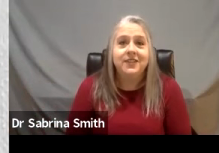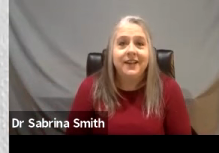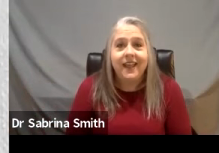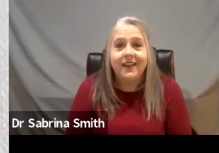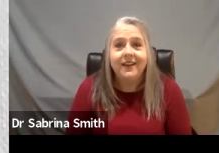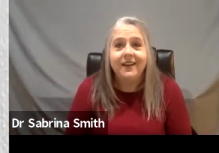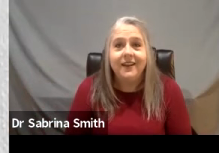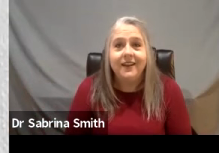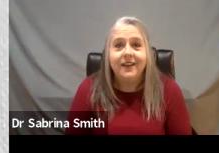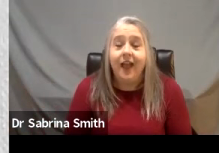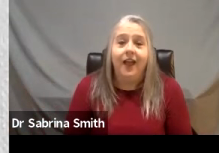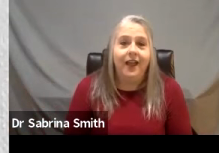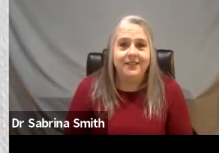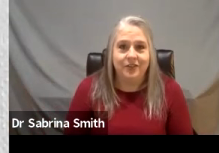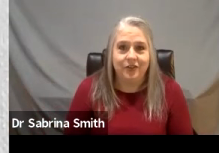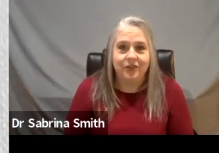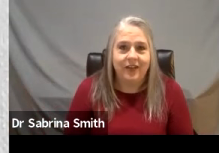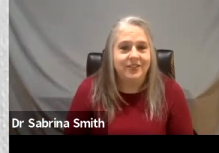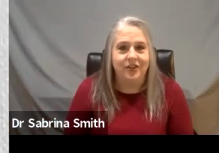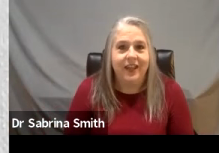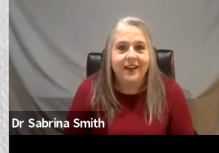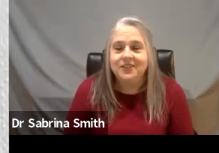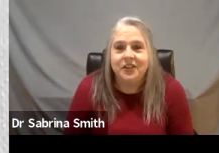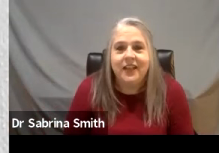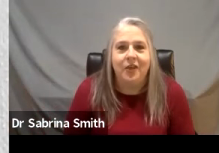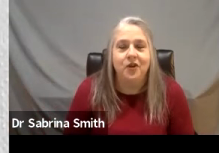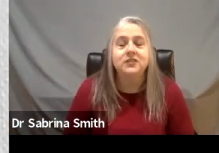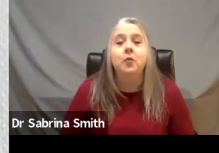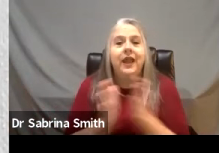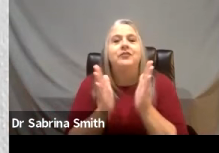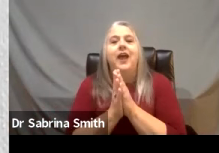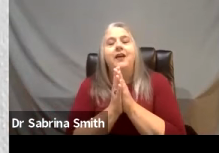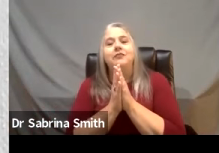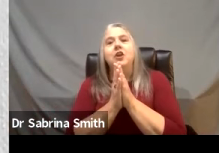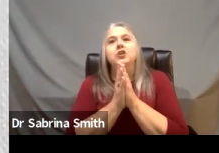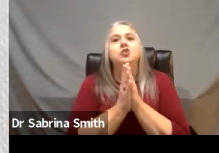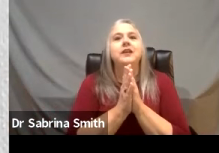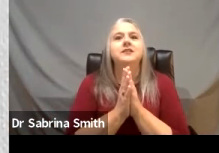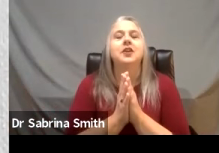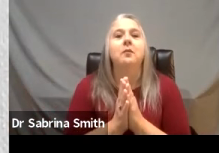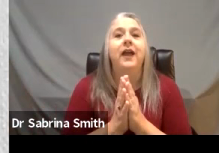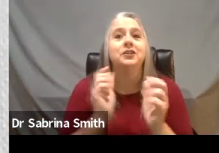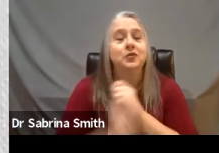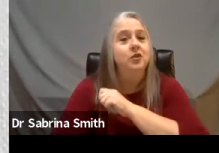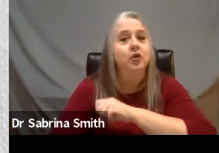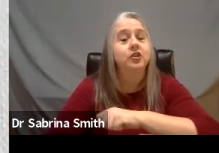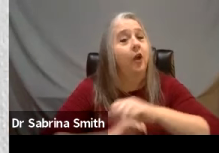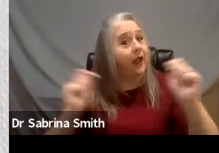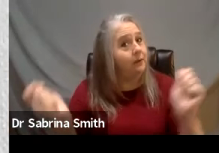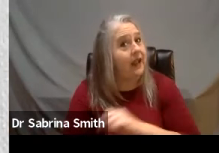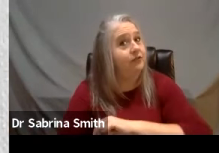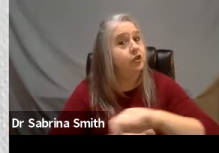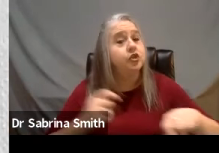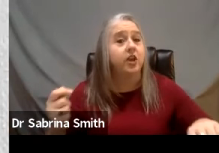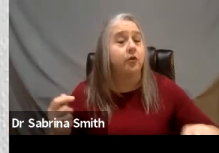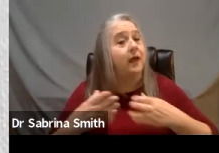they just did it again. I still don't get it. I still didn't get that word. So we have to have tricks in our bag of tools in order to, okay, I'm